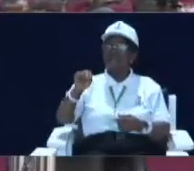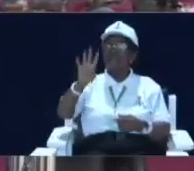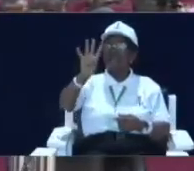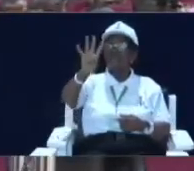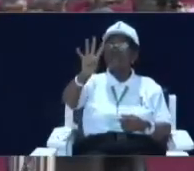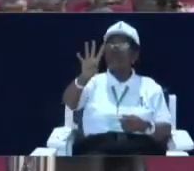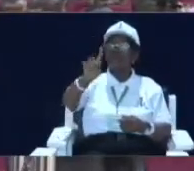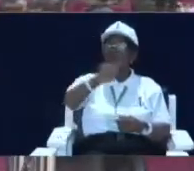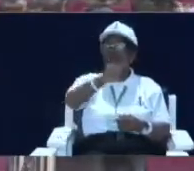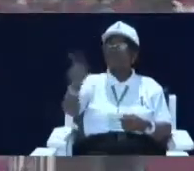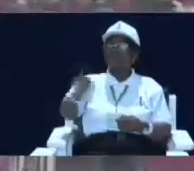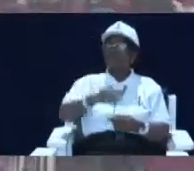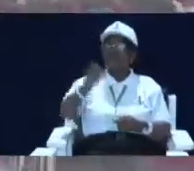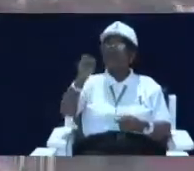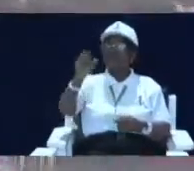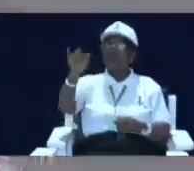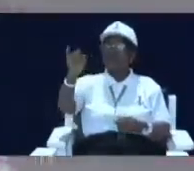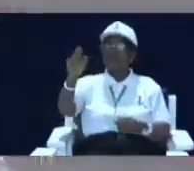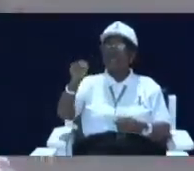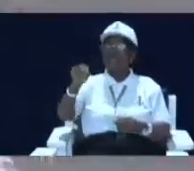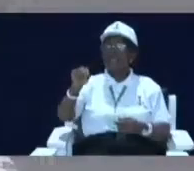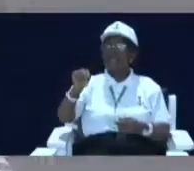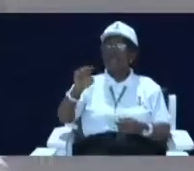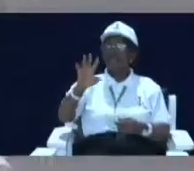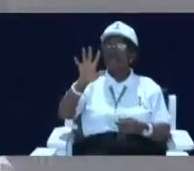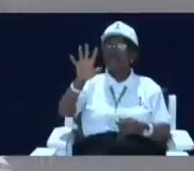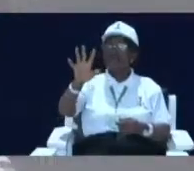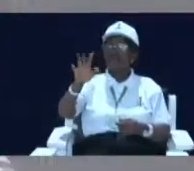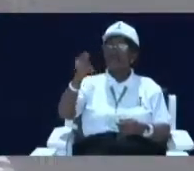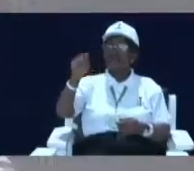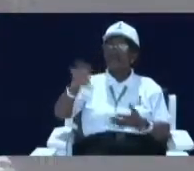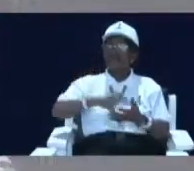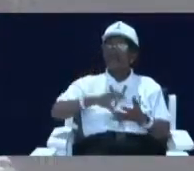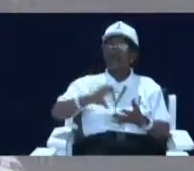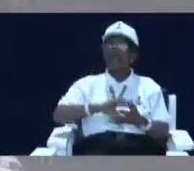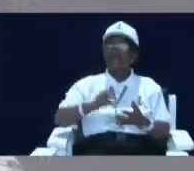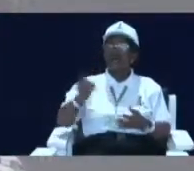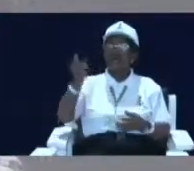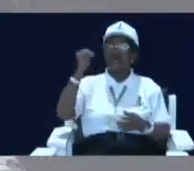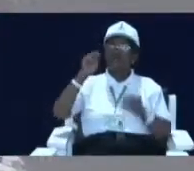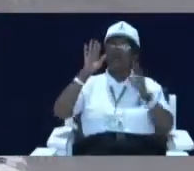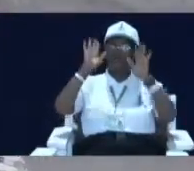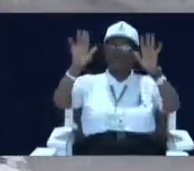Zone four, the choir was wonderful.